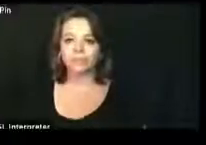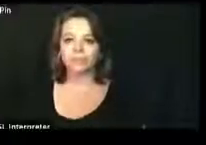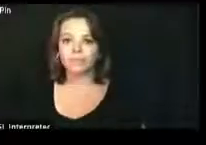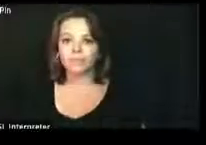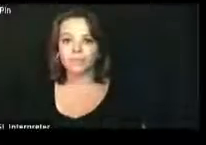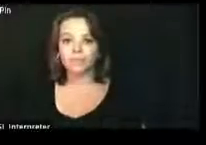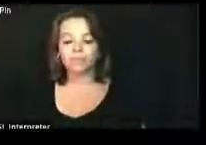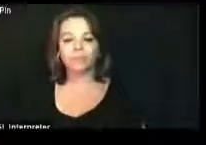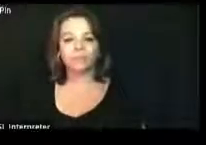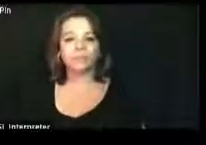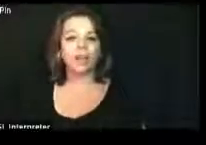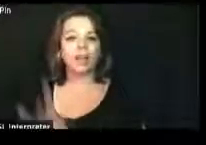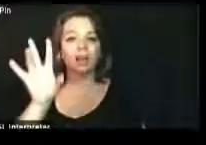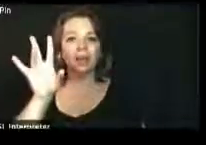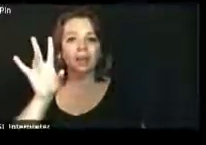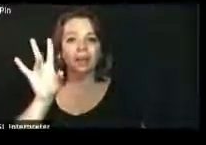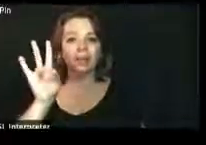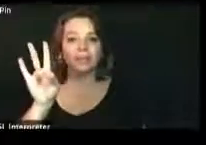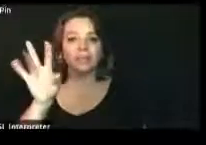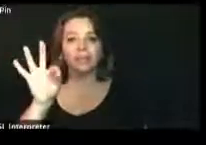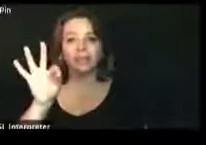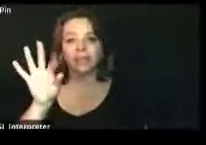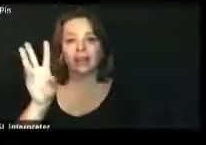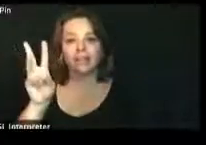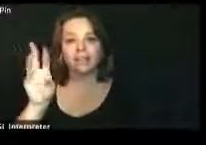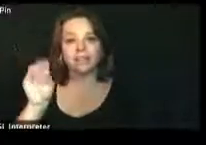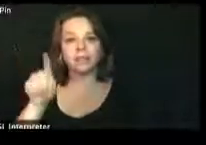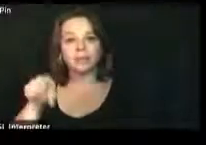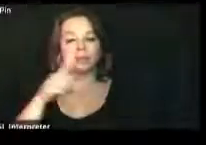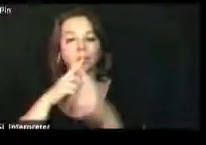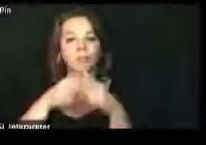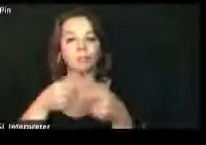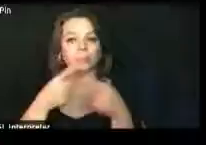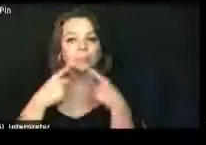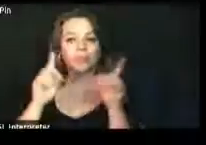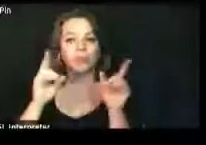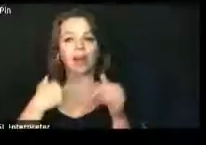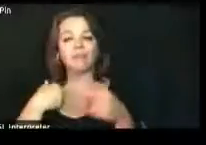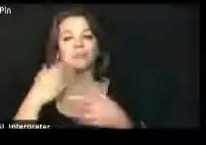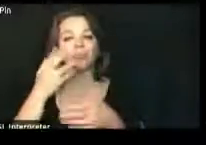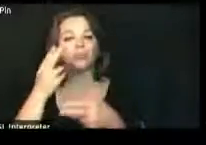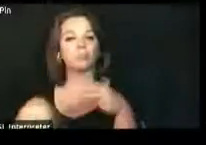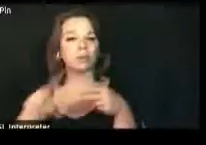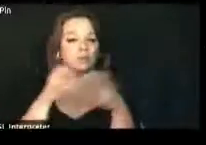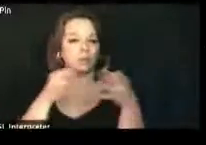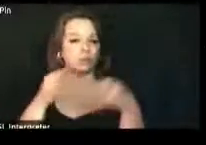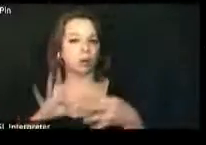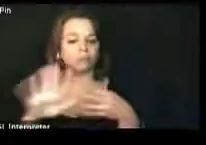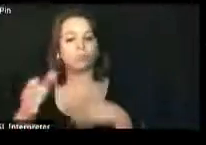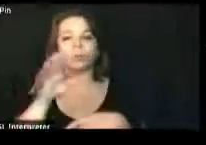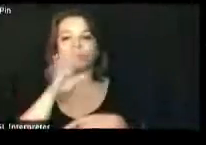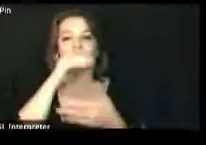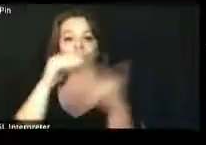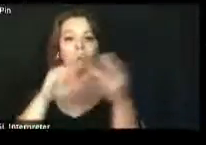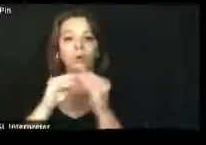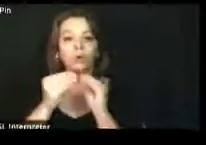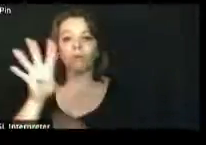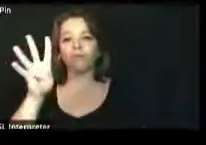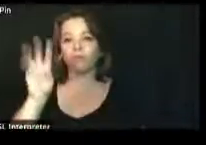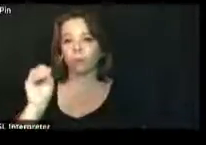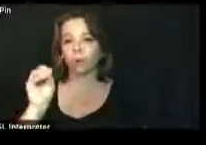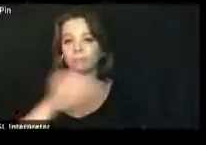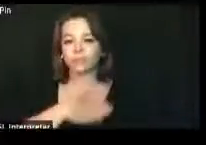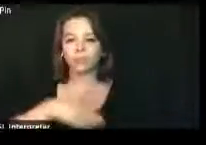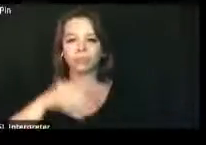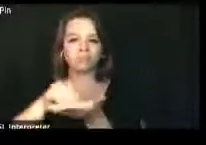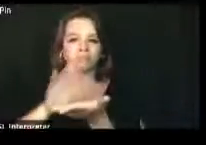Caller 7960, you are unmuted. I have a couple of brief instructions. Your speaker order number will be 40, if you'll please make note of